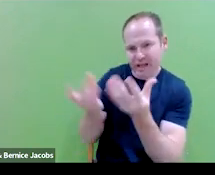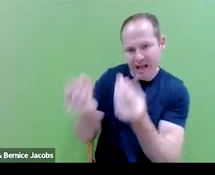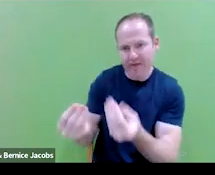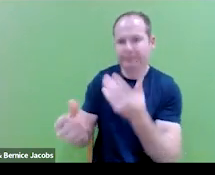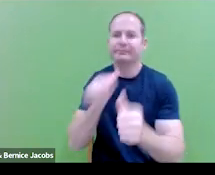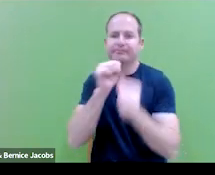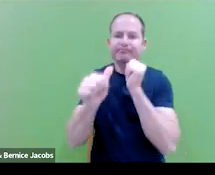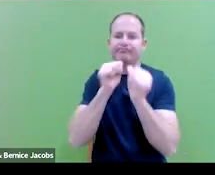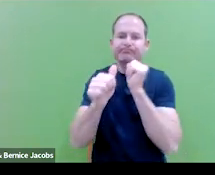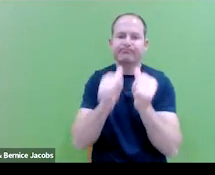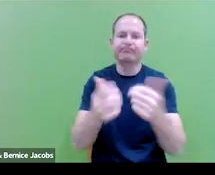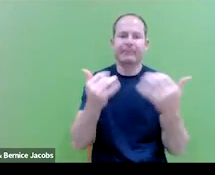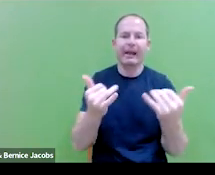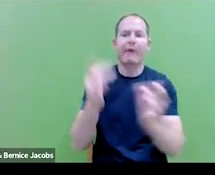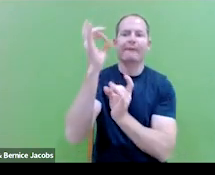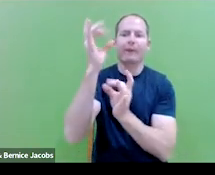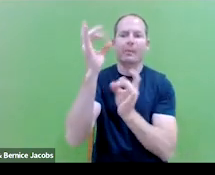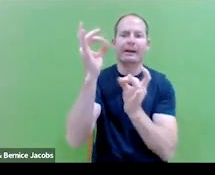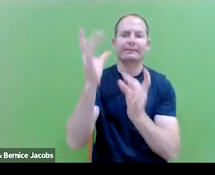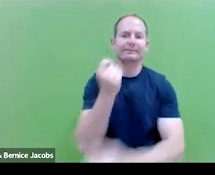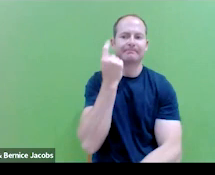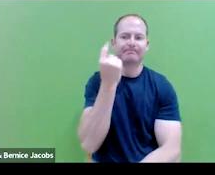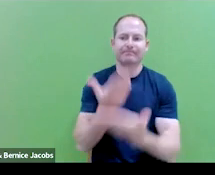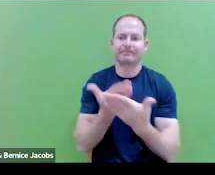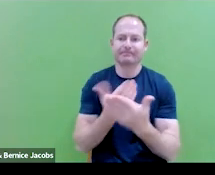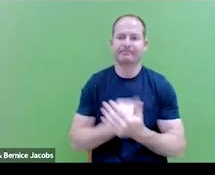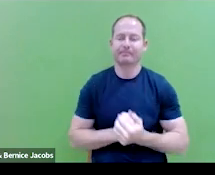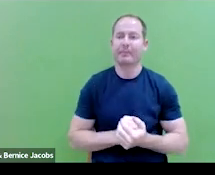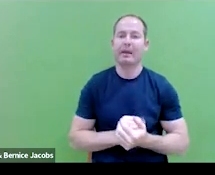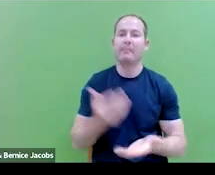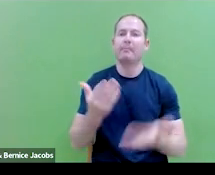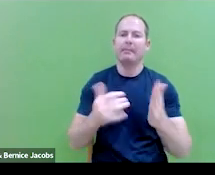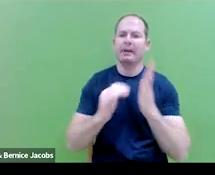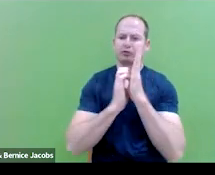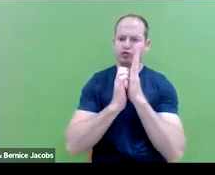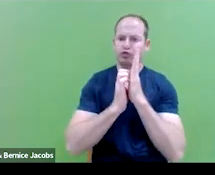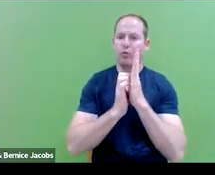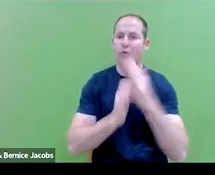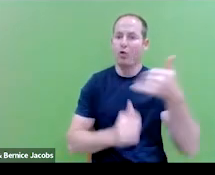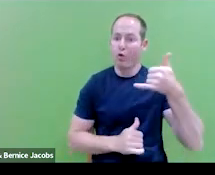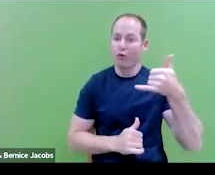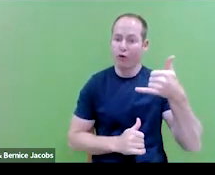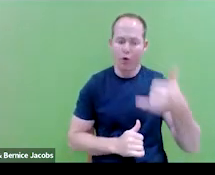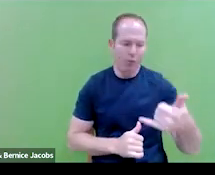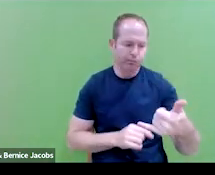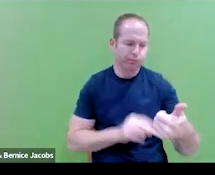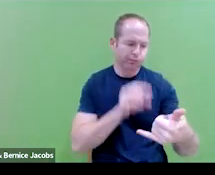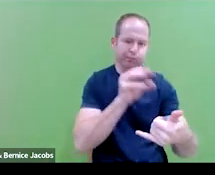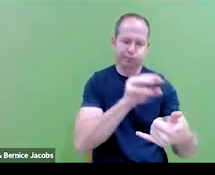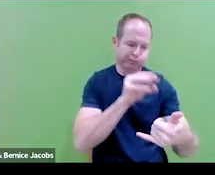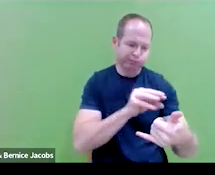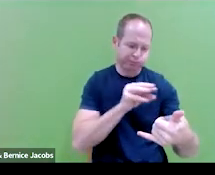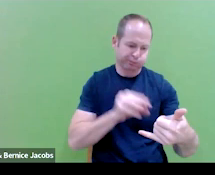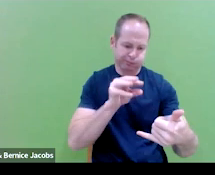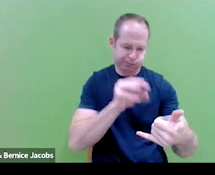perceptible information, here we think about things like the icons on your phone, on the home screen, for example. So we can now customize